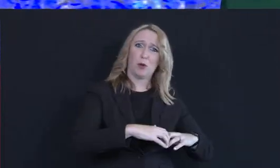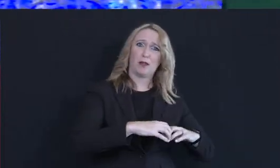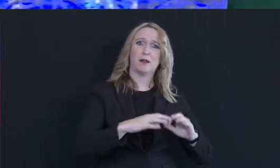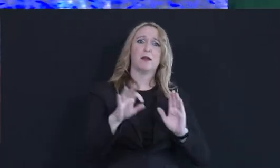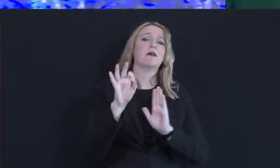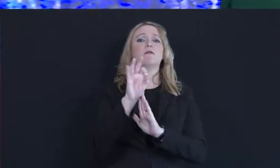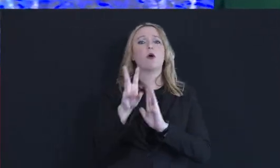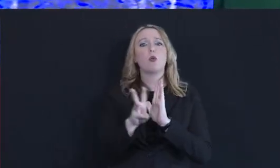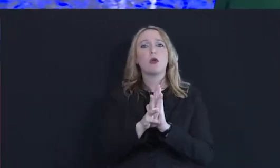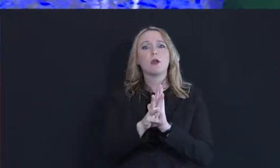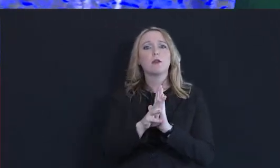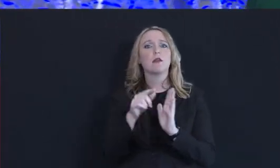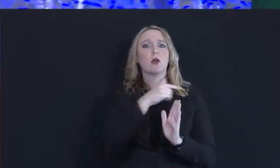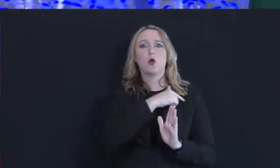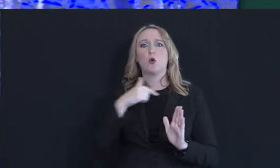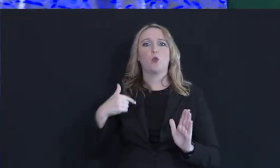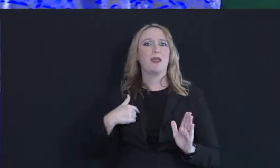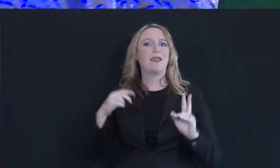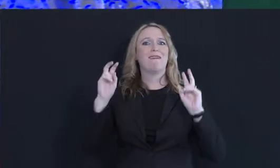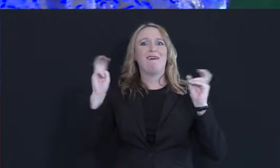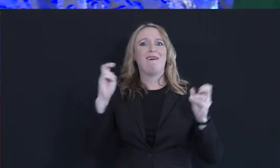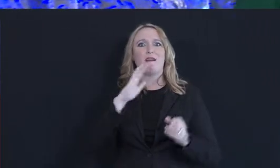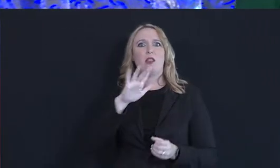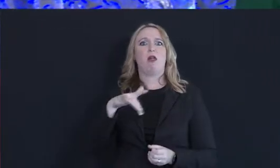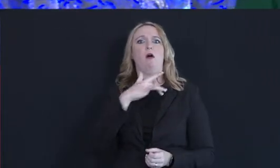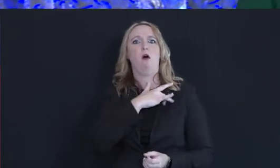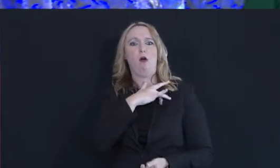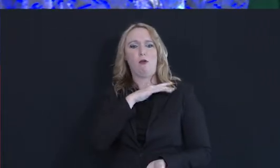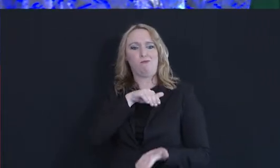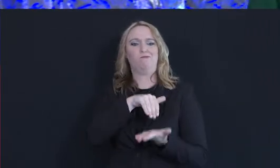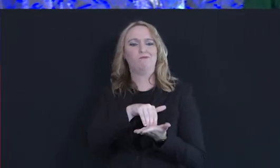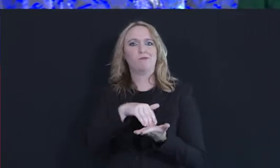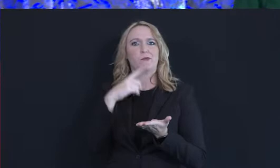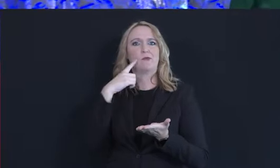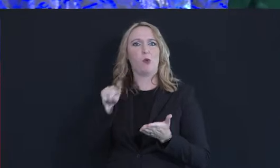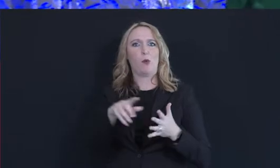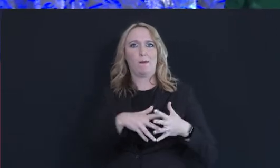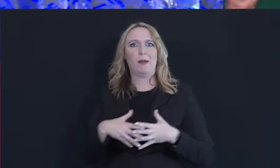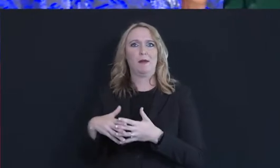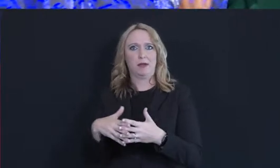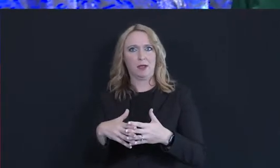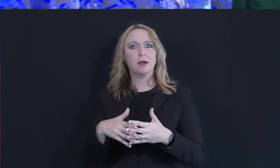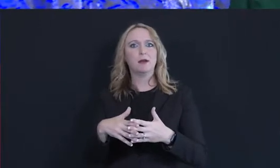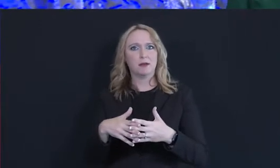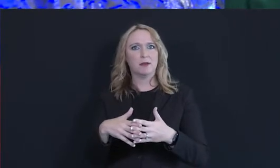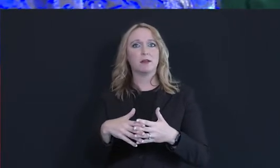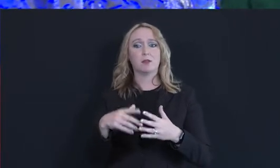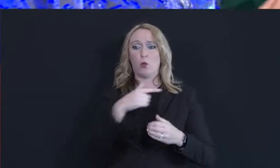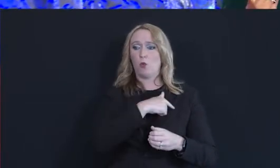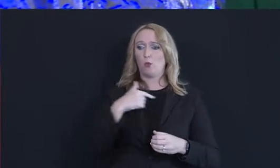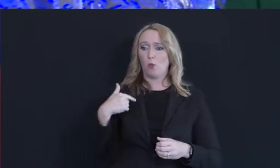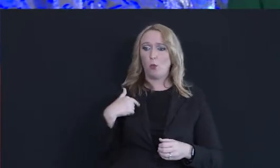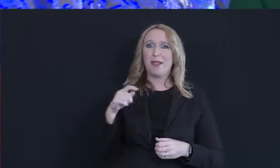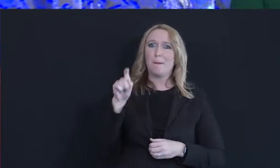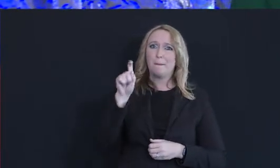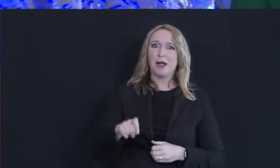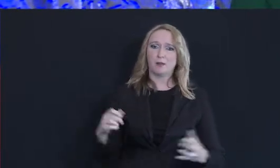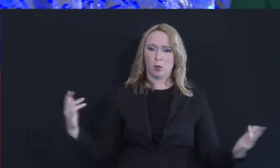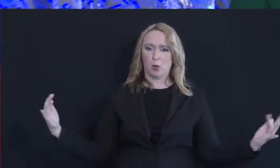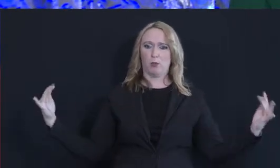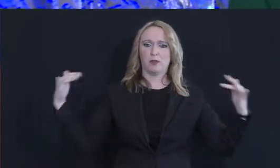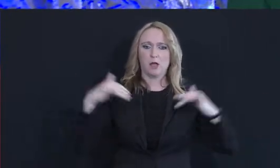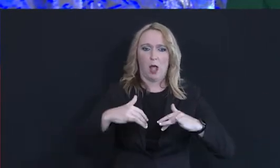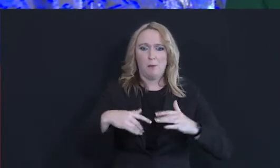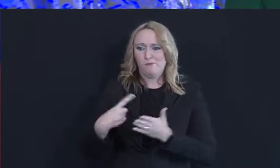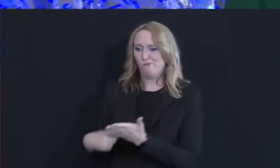with tremendous opportunity and our ability to work together to come to the table will absolutely